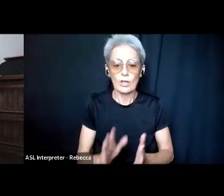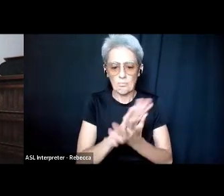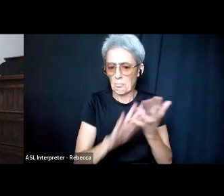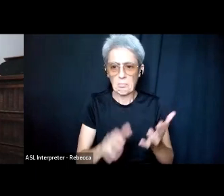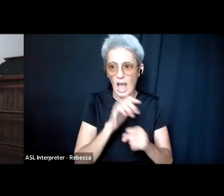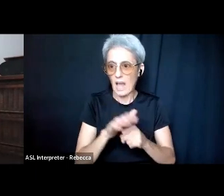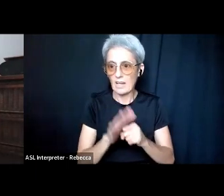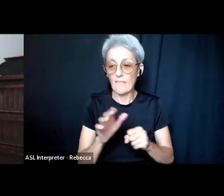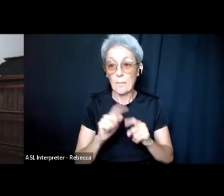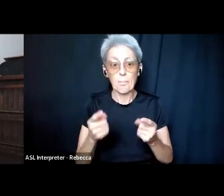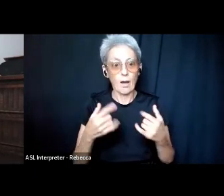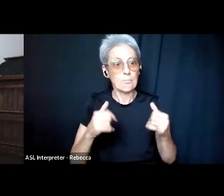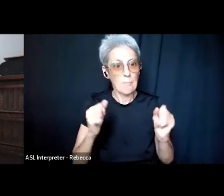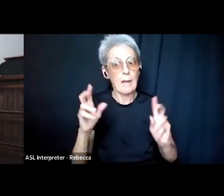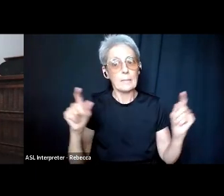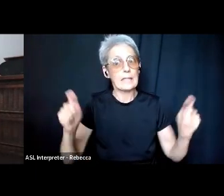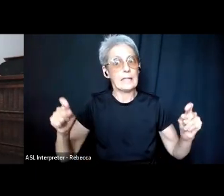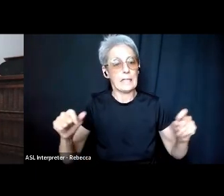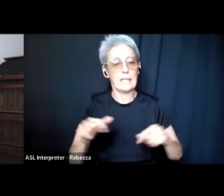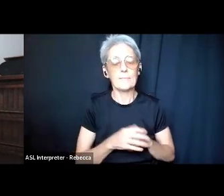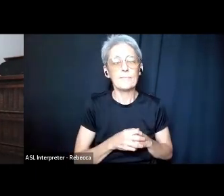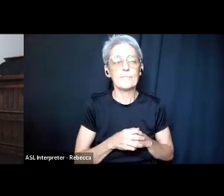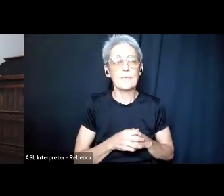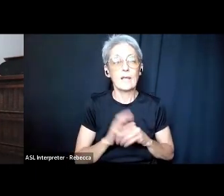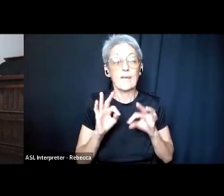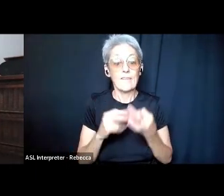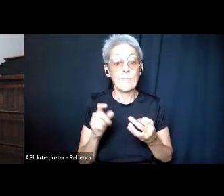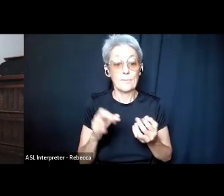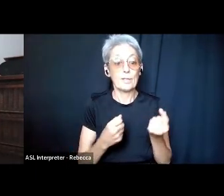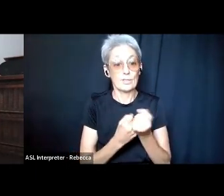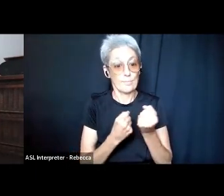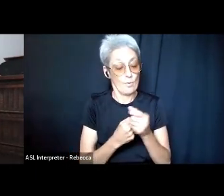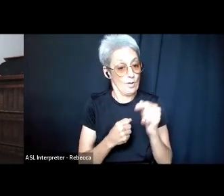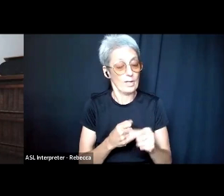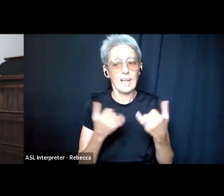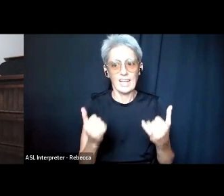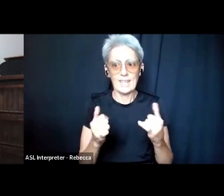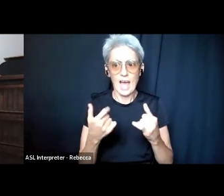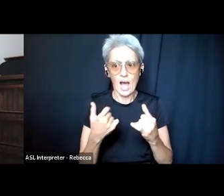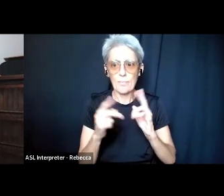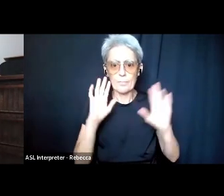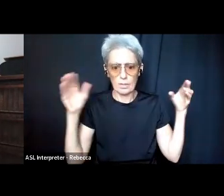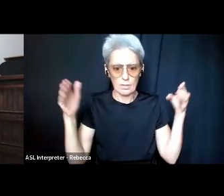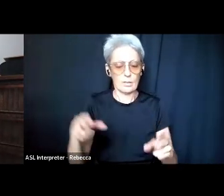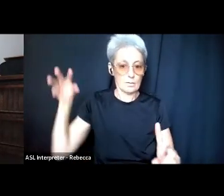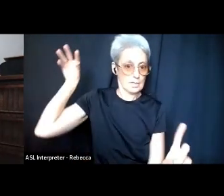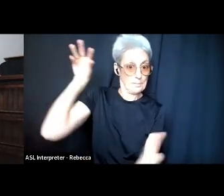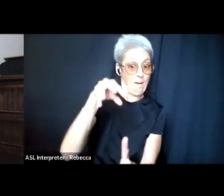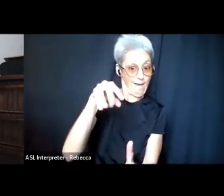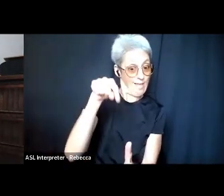much there. And so in many ways, family peer support is getting a spotlight shined on it right